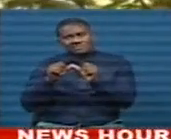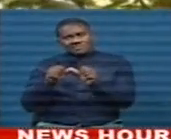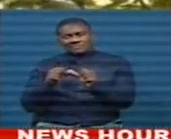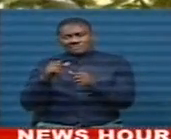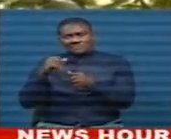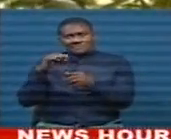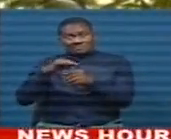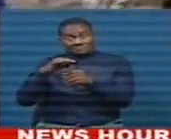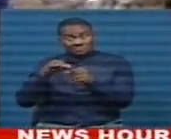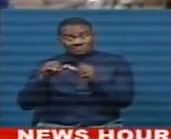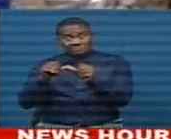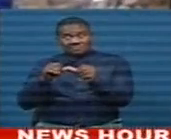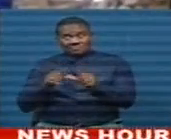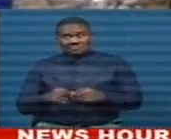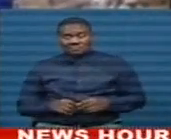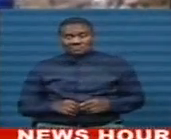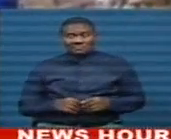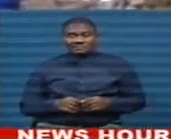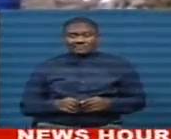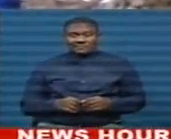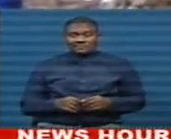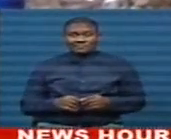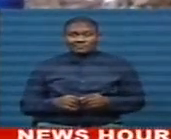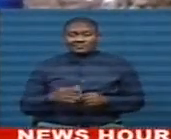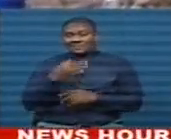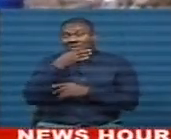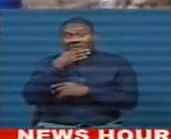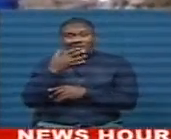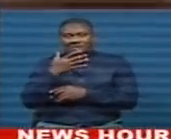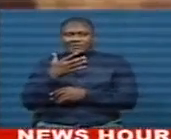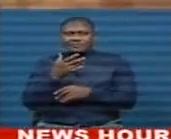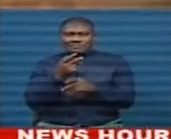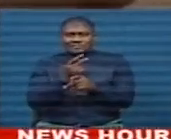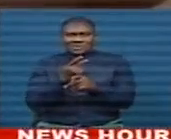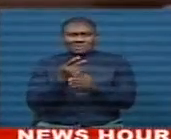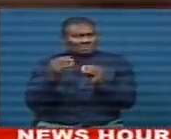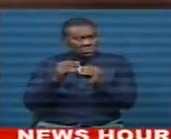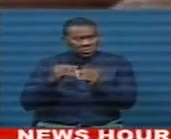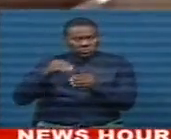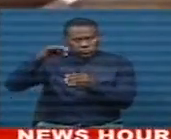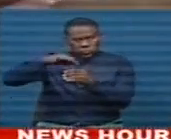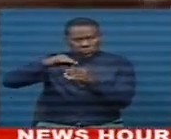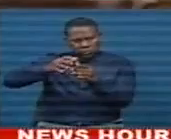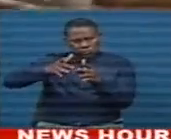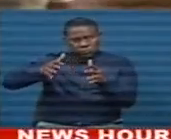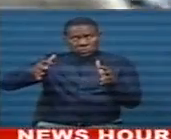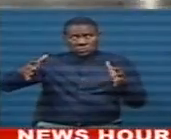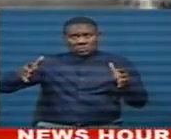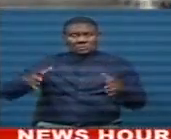their produce to make the project a success, while the farmers keep their side of the deal by producing in abundance.